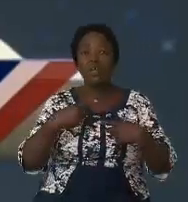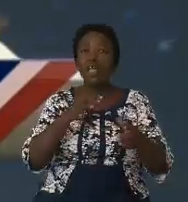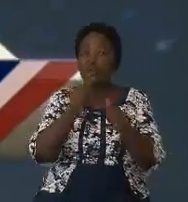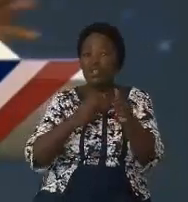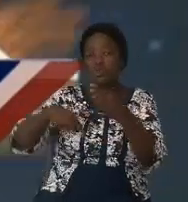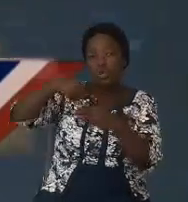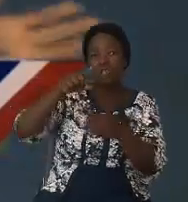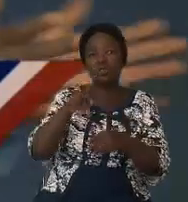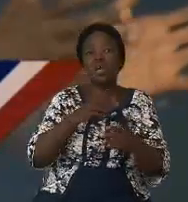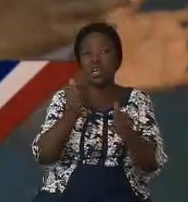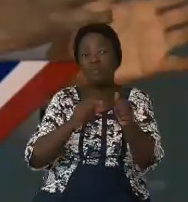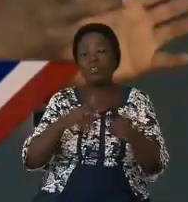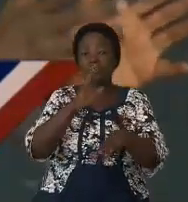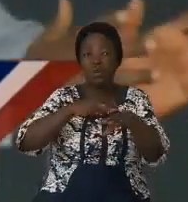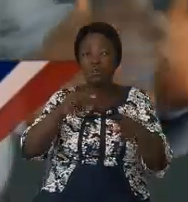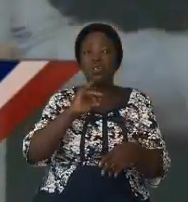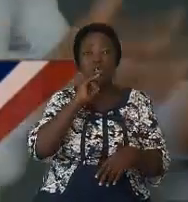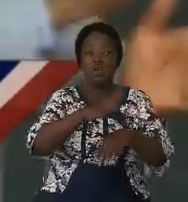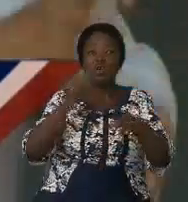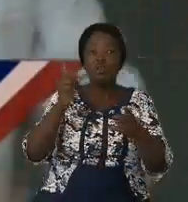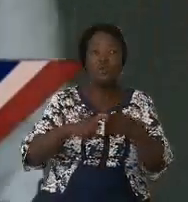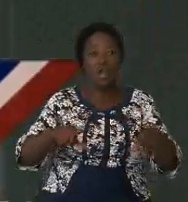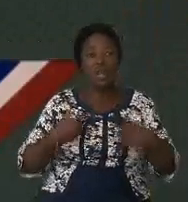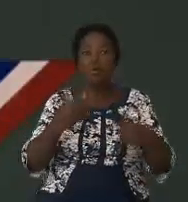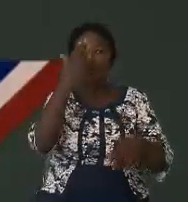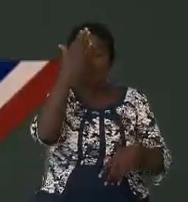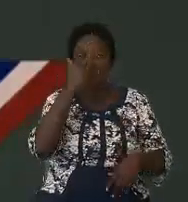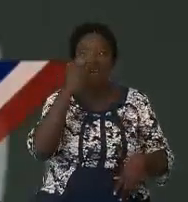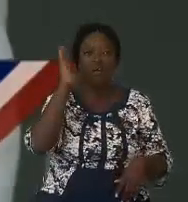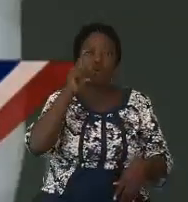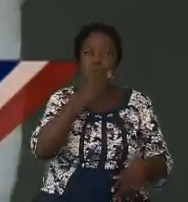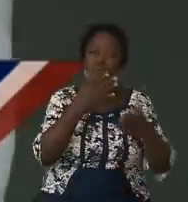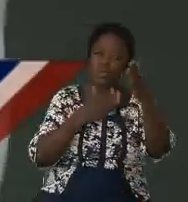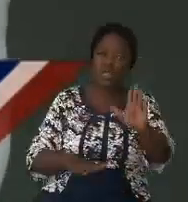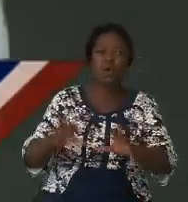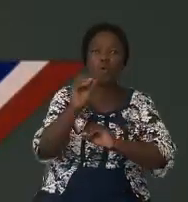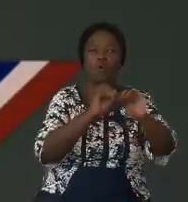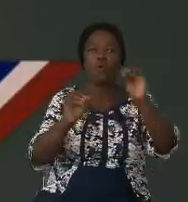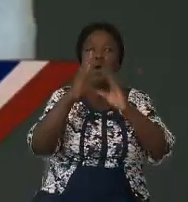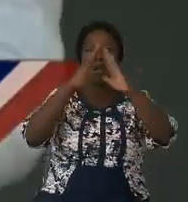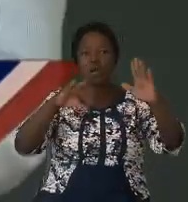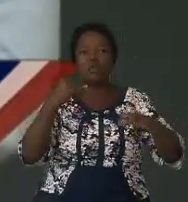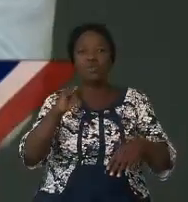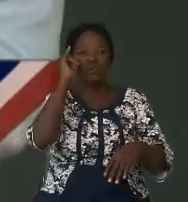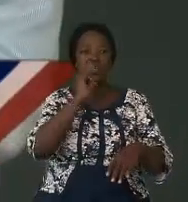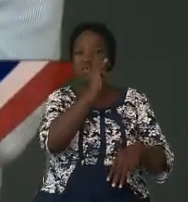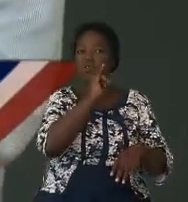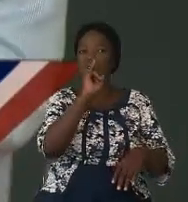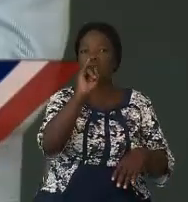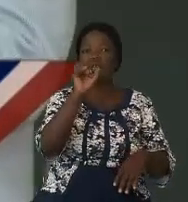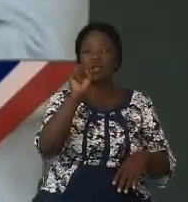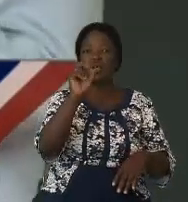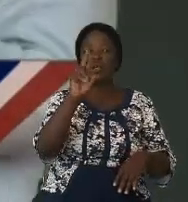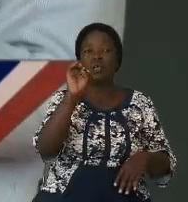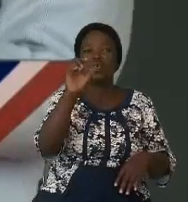Word of life. Everything surrounding you, everything calling you, is calling you to life. Why will you